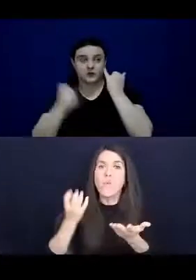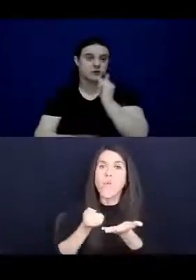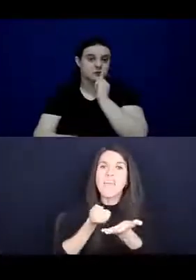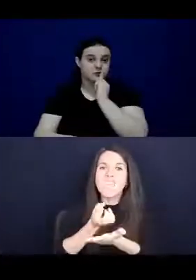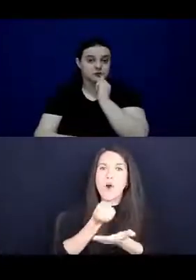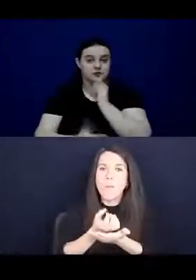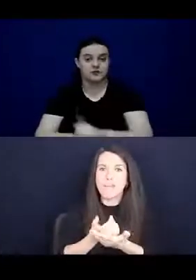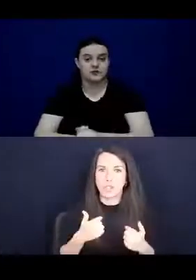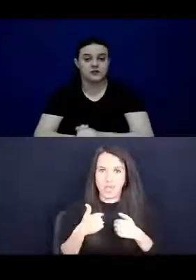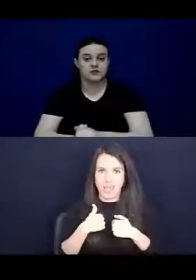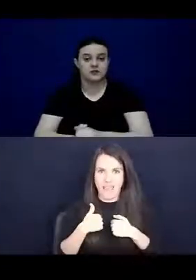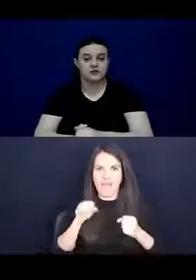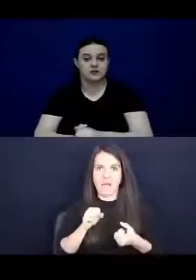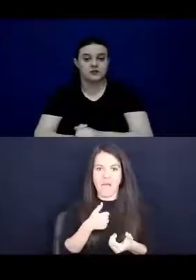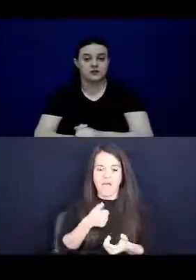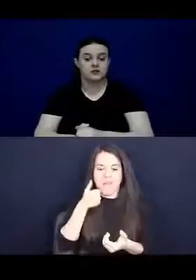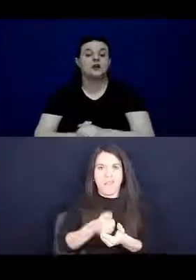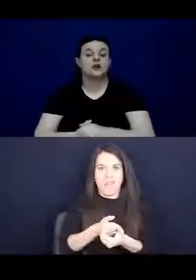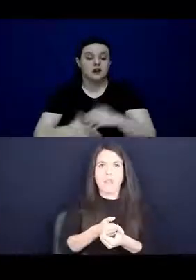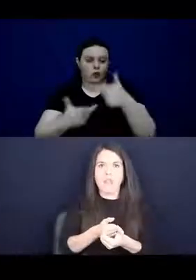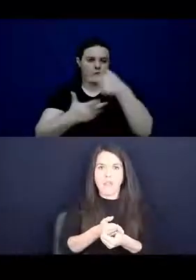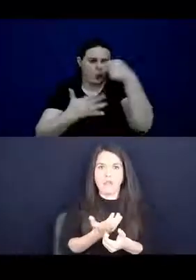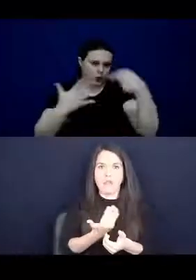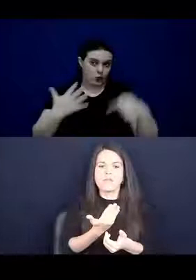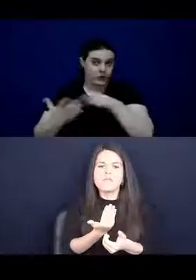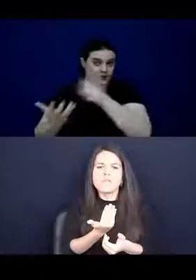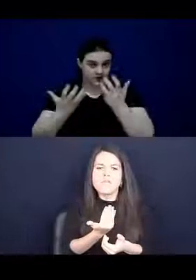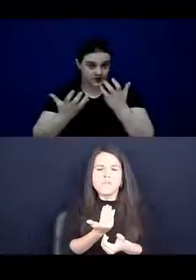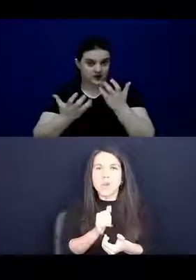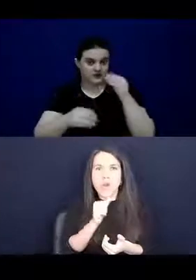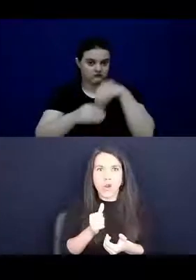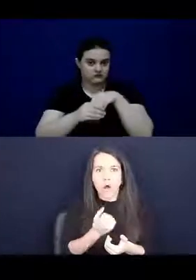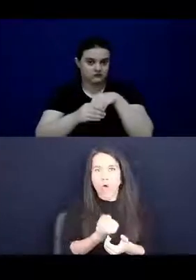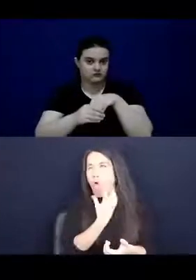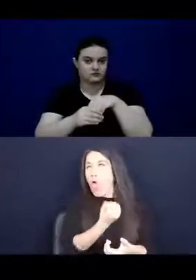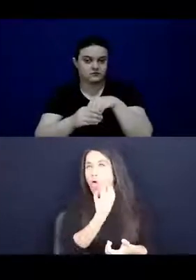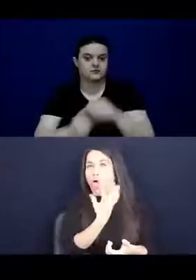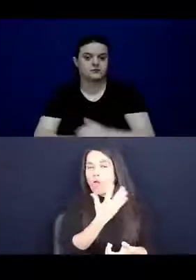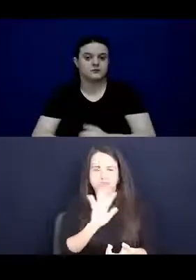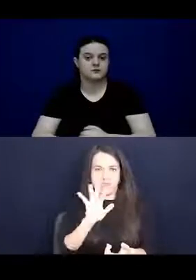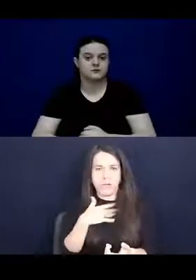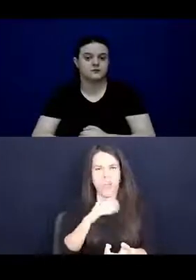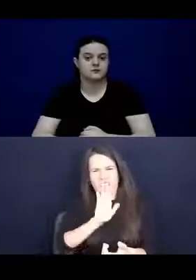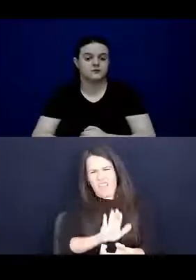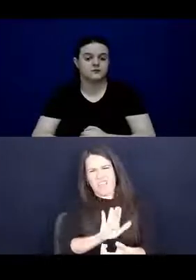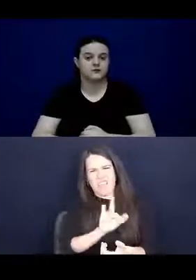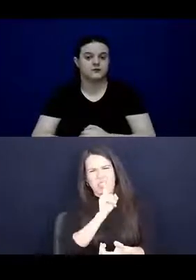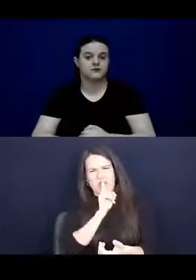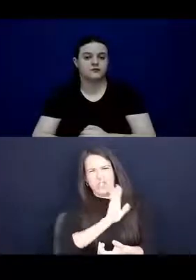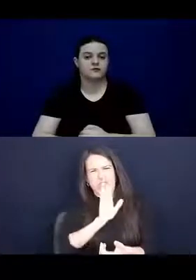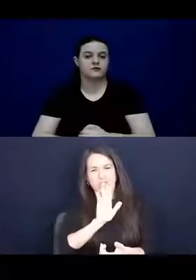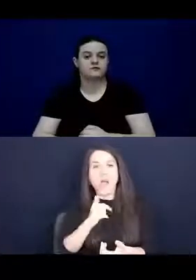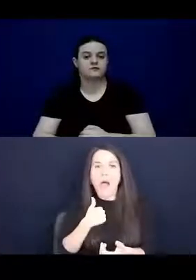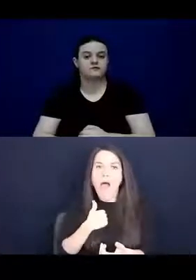and requested by the user rather than just thrown at them. So rather than just trying to guess what the user wants, we try